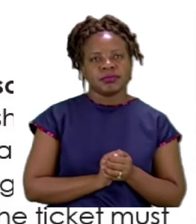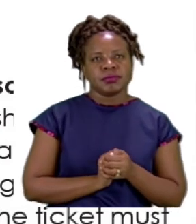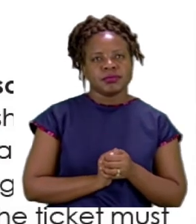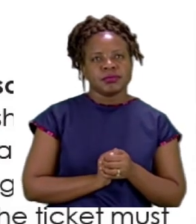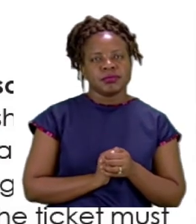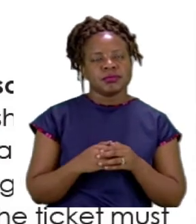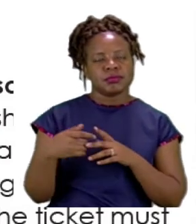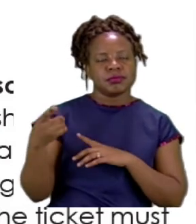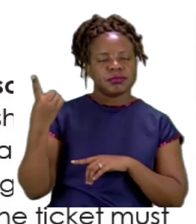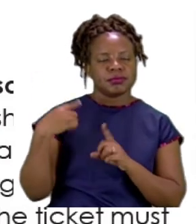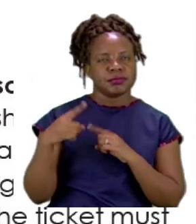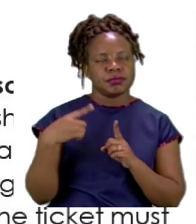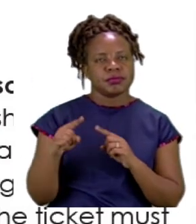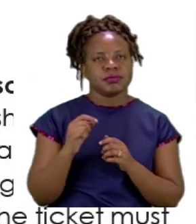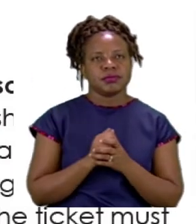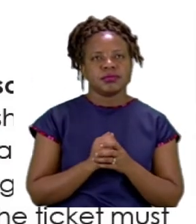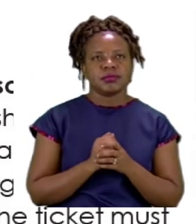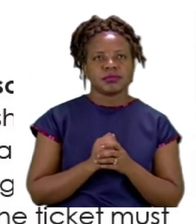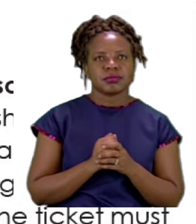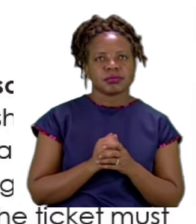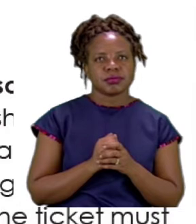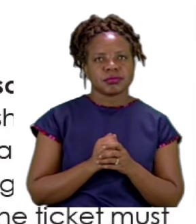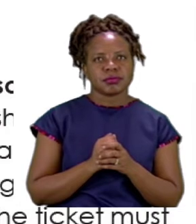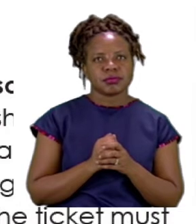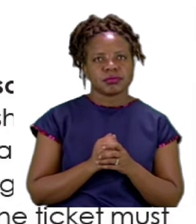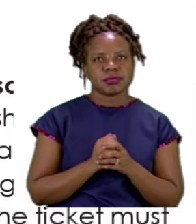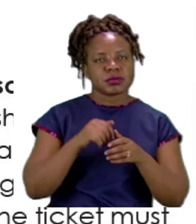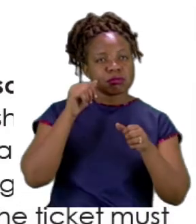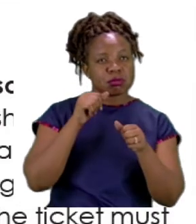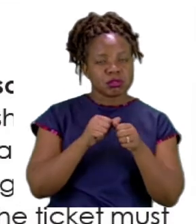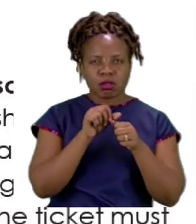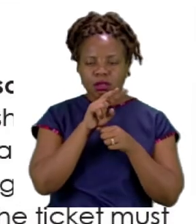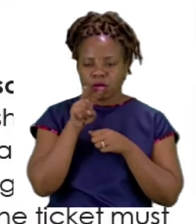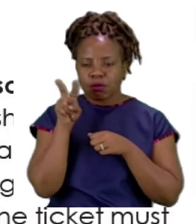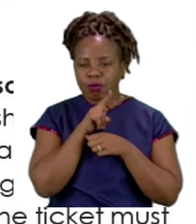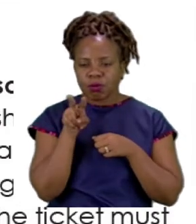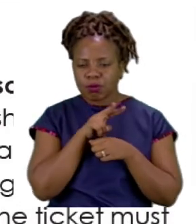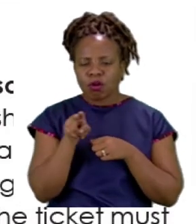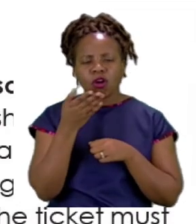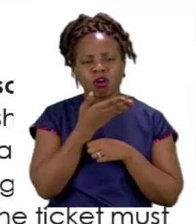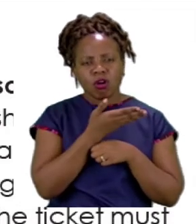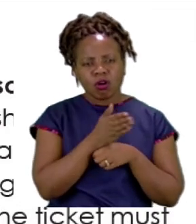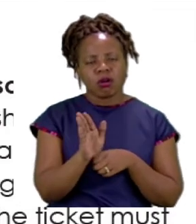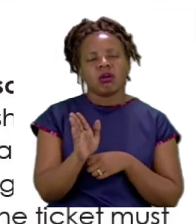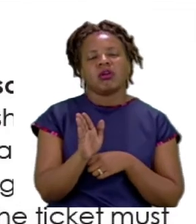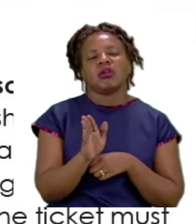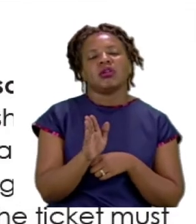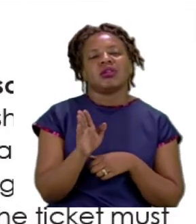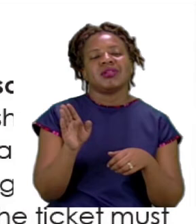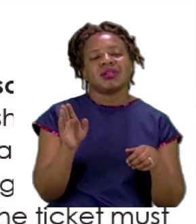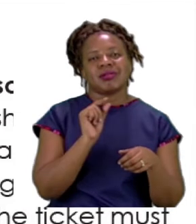let us start again. Remember, you are looking for AI words that are in the table